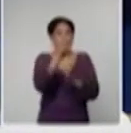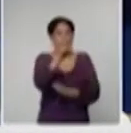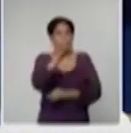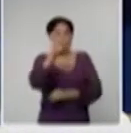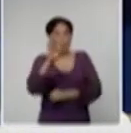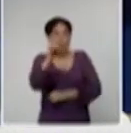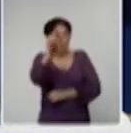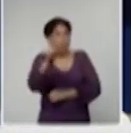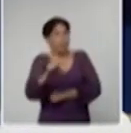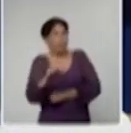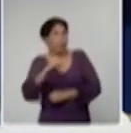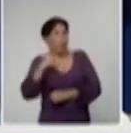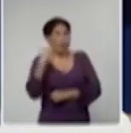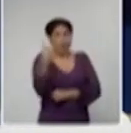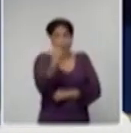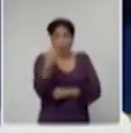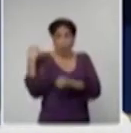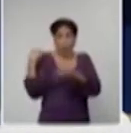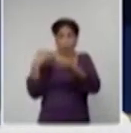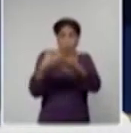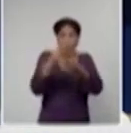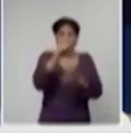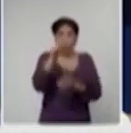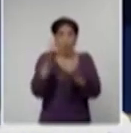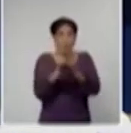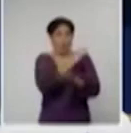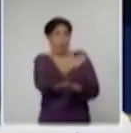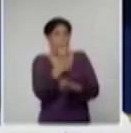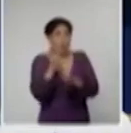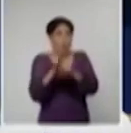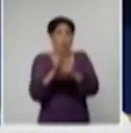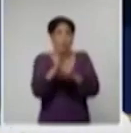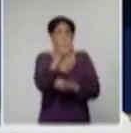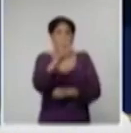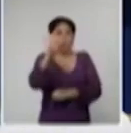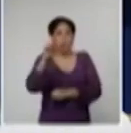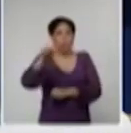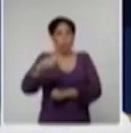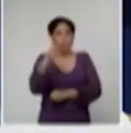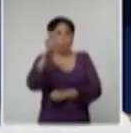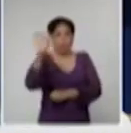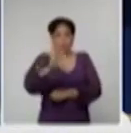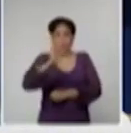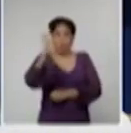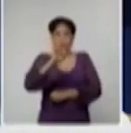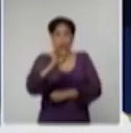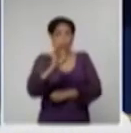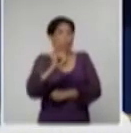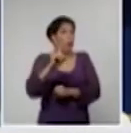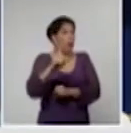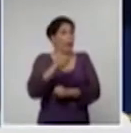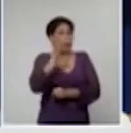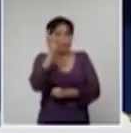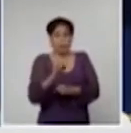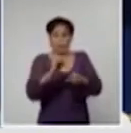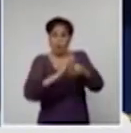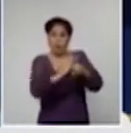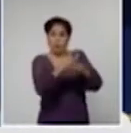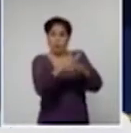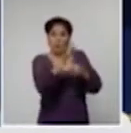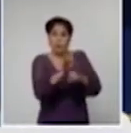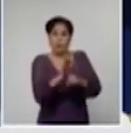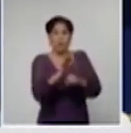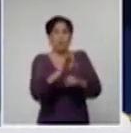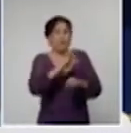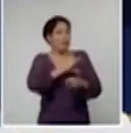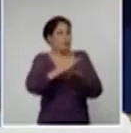the 7 cases that were diagnosed yesterday, 1 has a source of infection abroad. And with this case, there